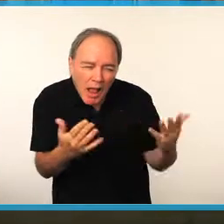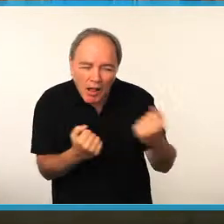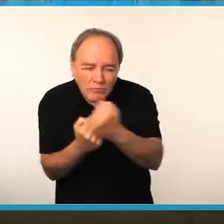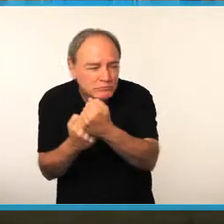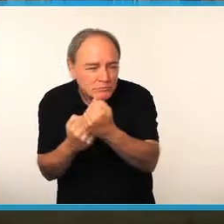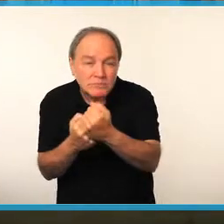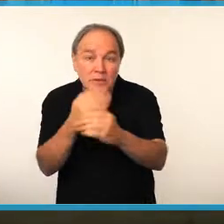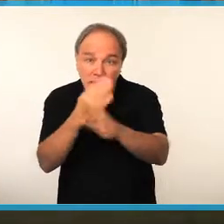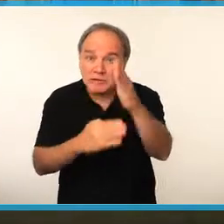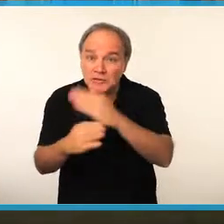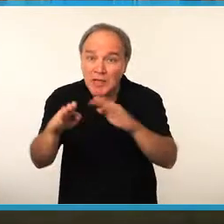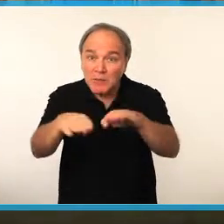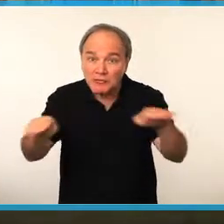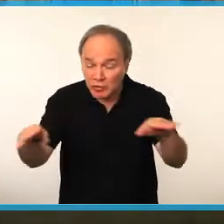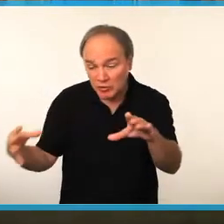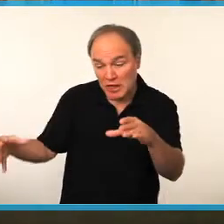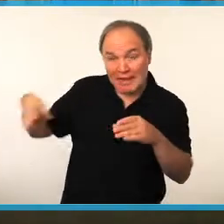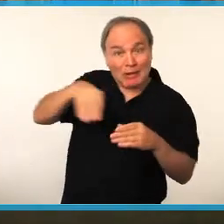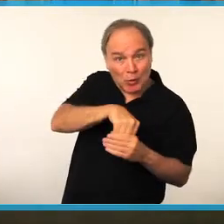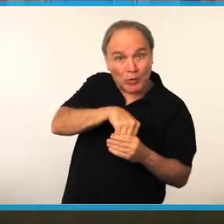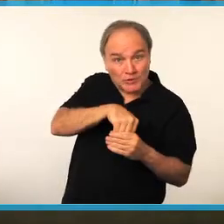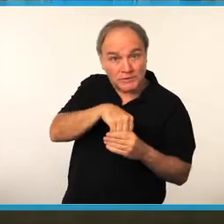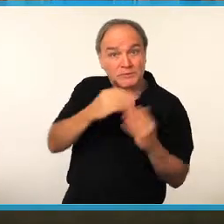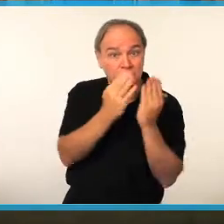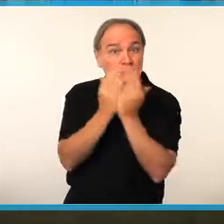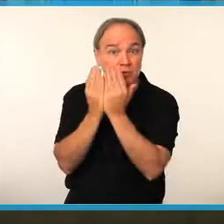disabilities to be included in these